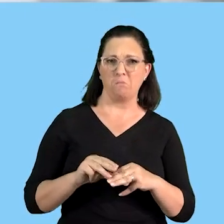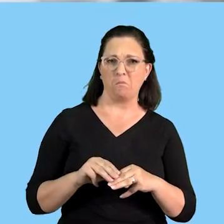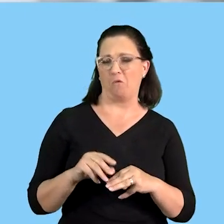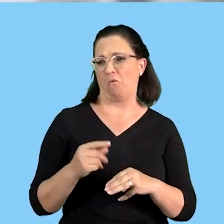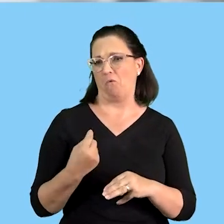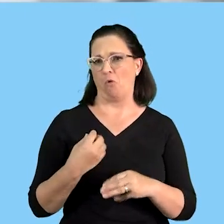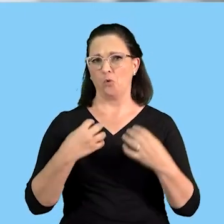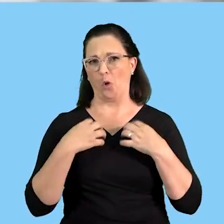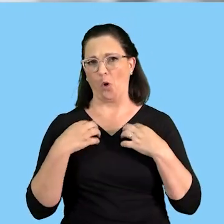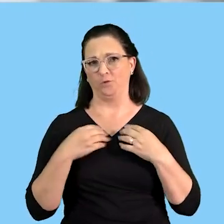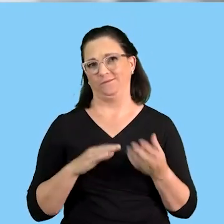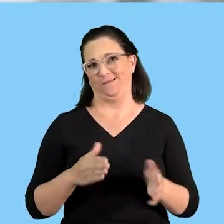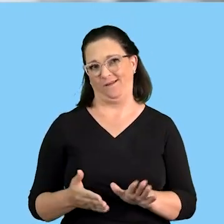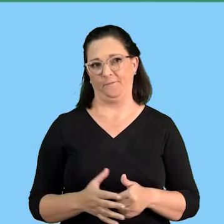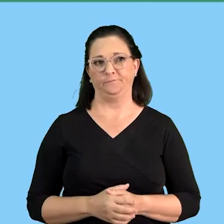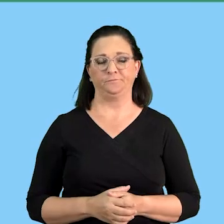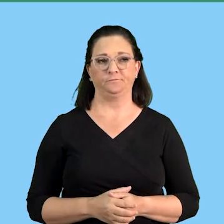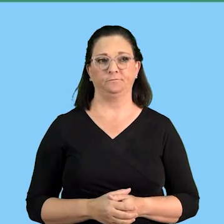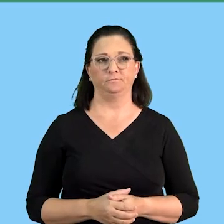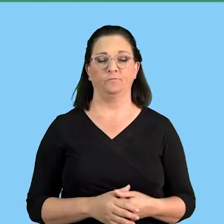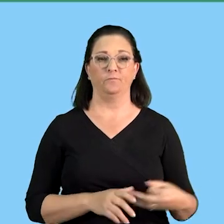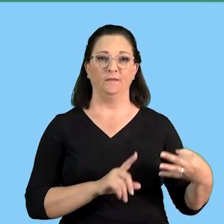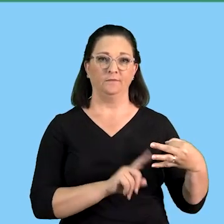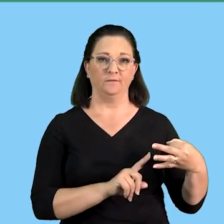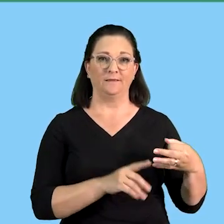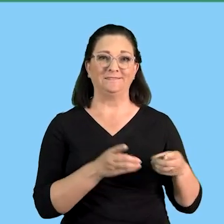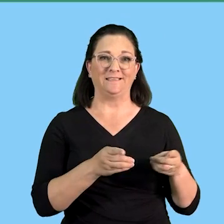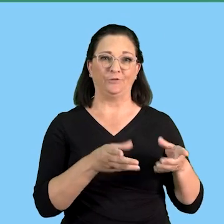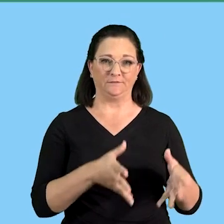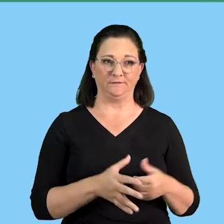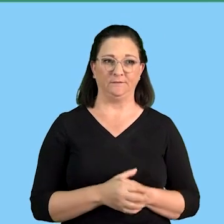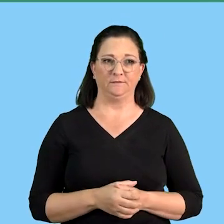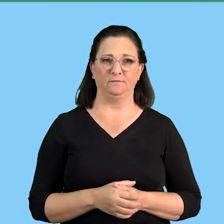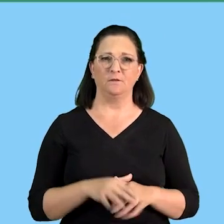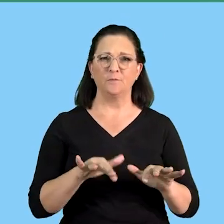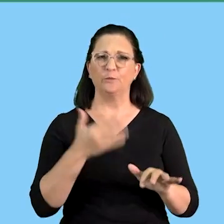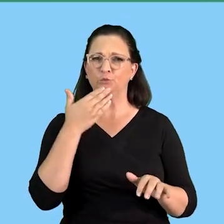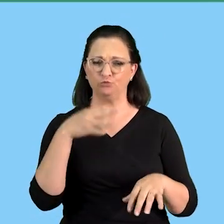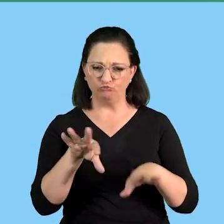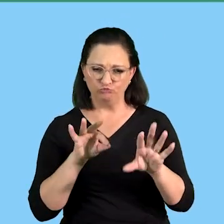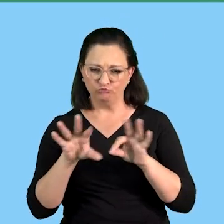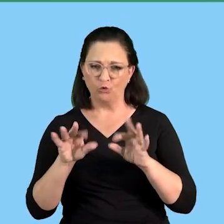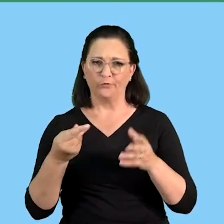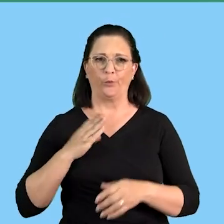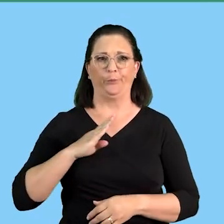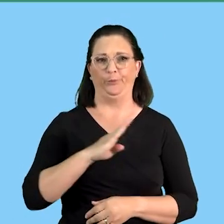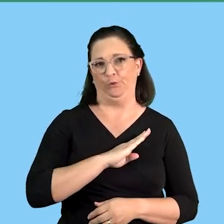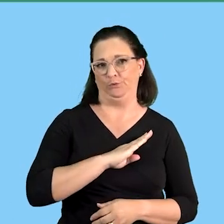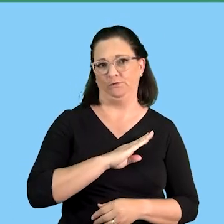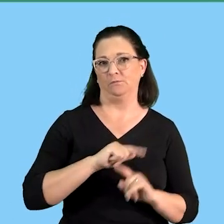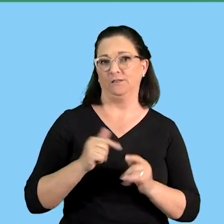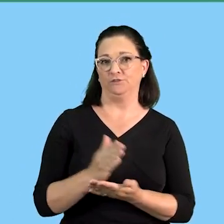owner passes away. As we move on, directors. These are people elected to the board of a company